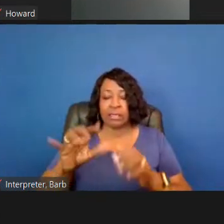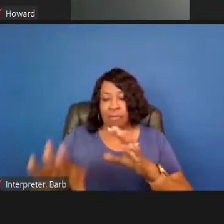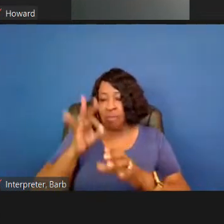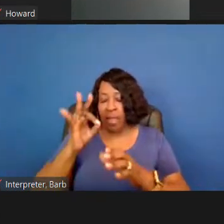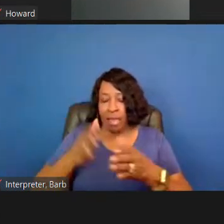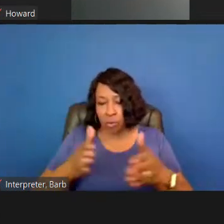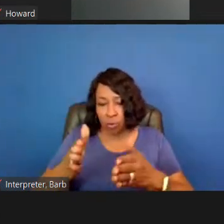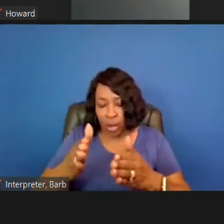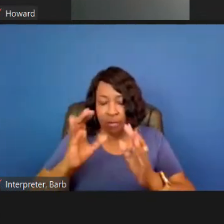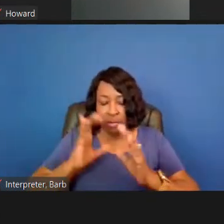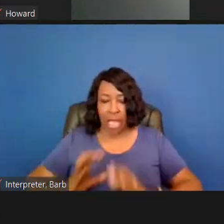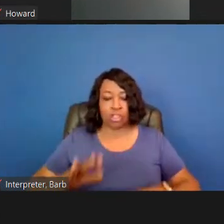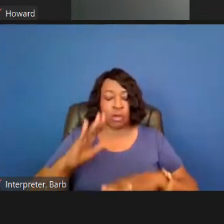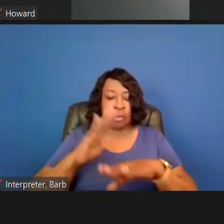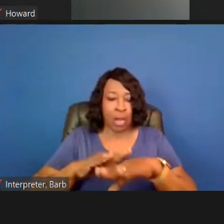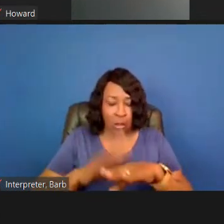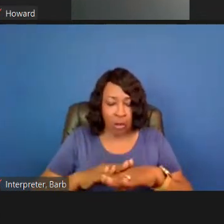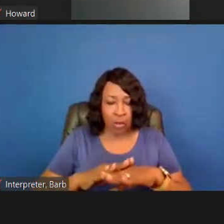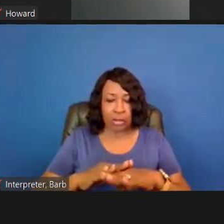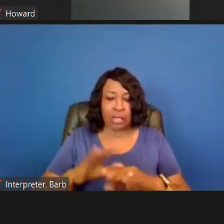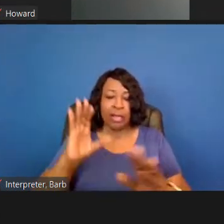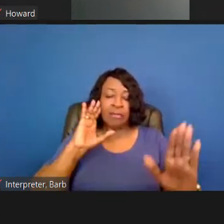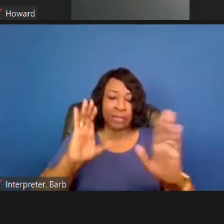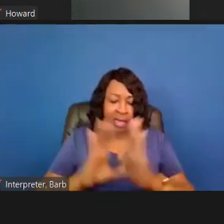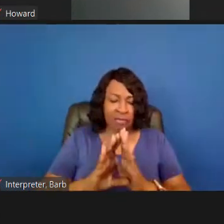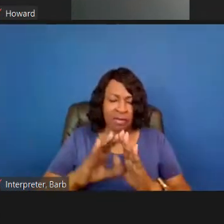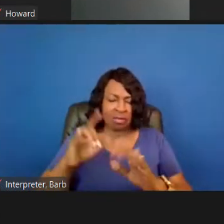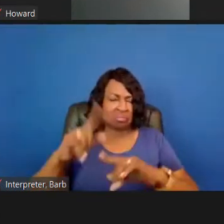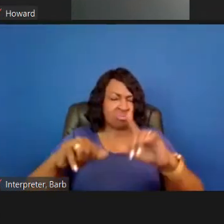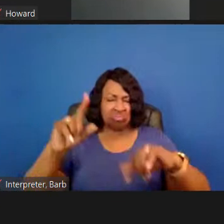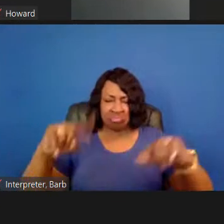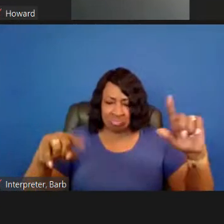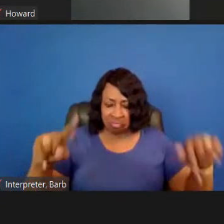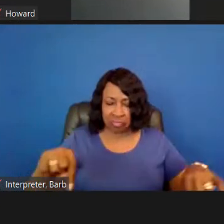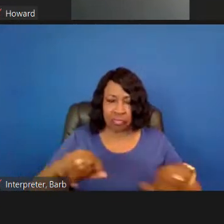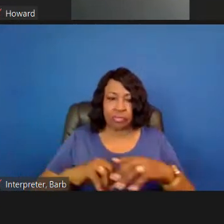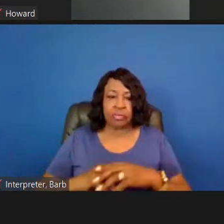various publications, cartography, all that stuff.